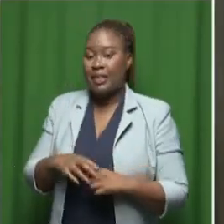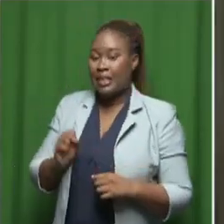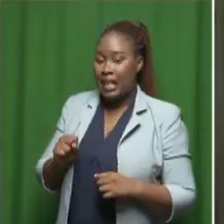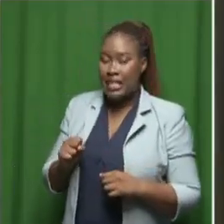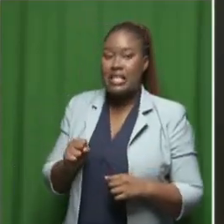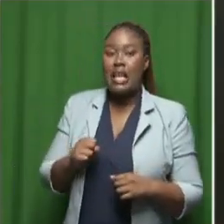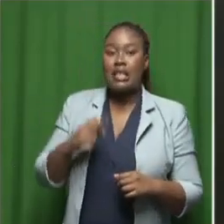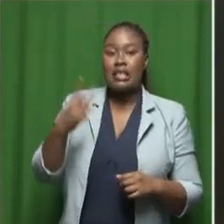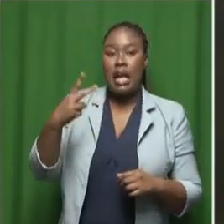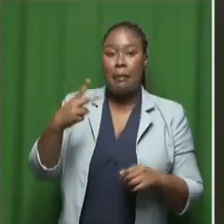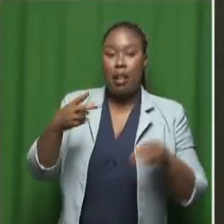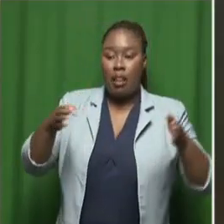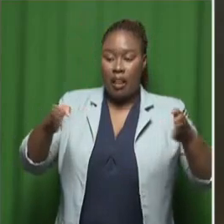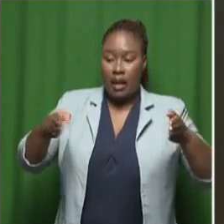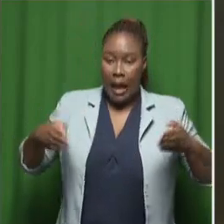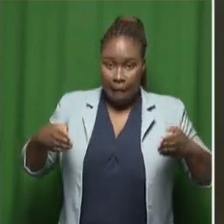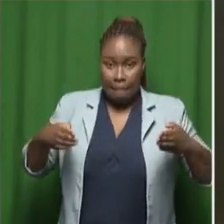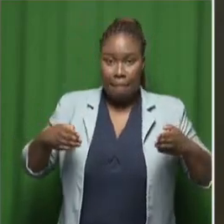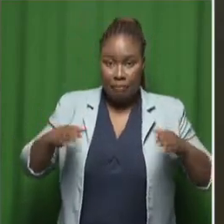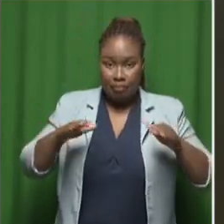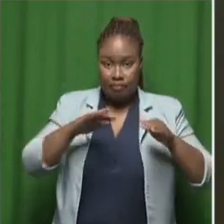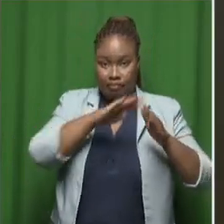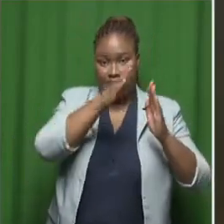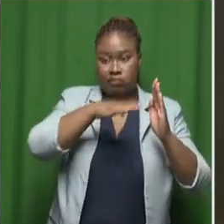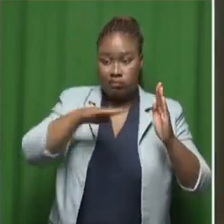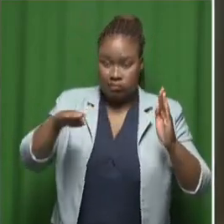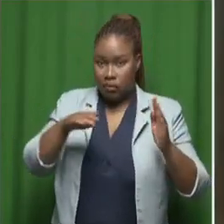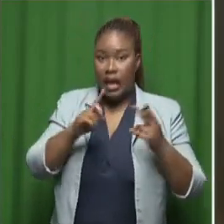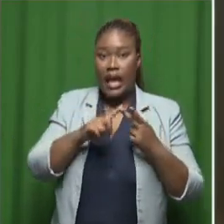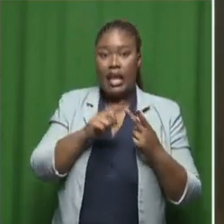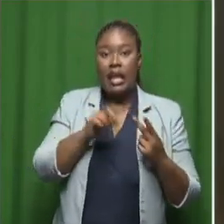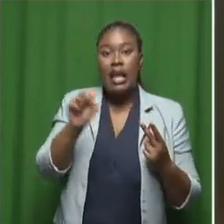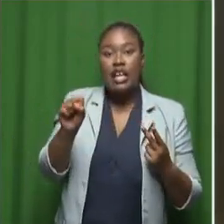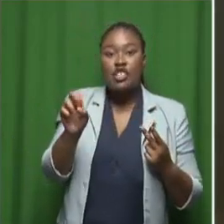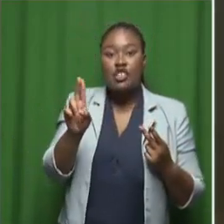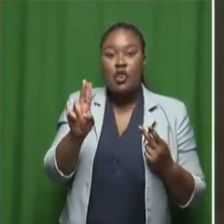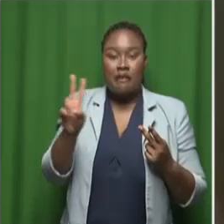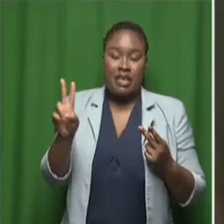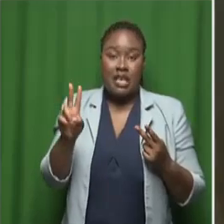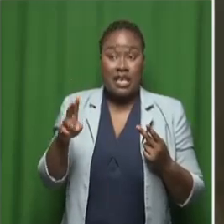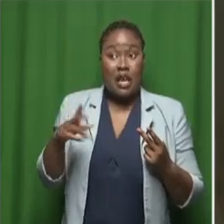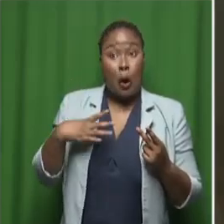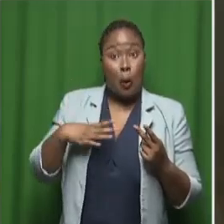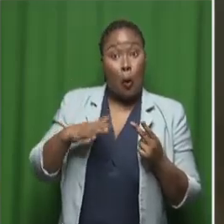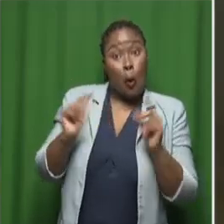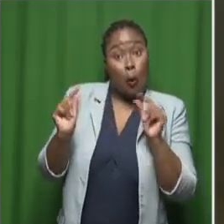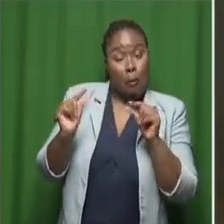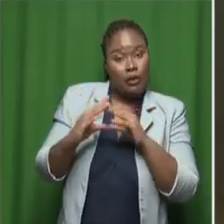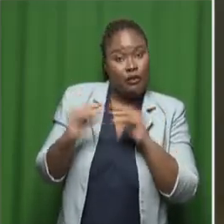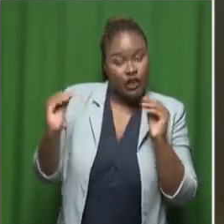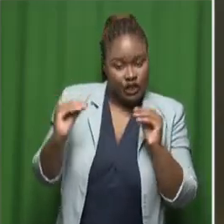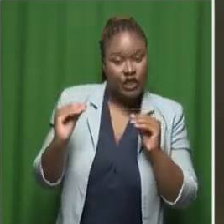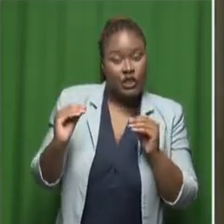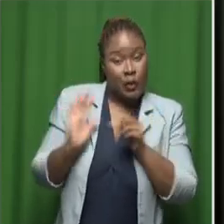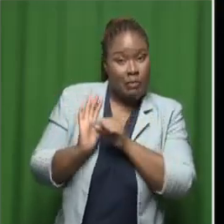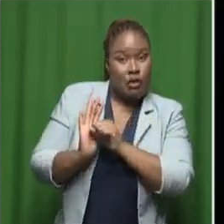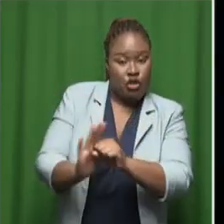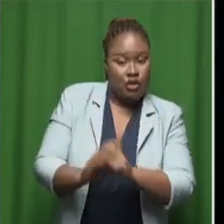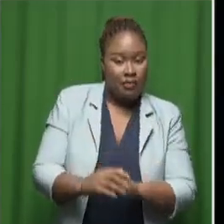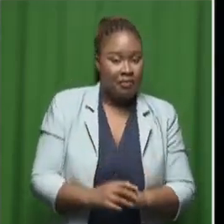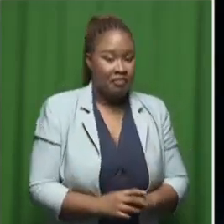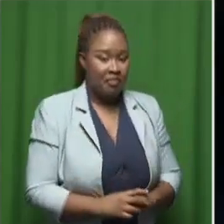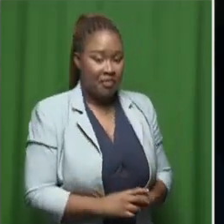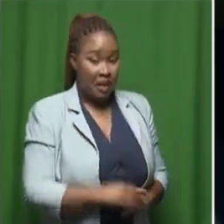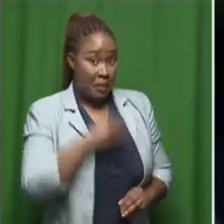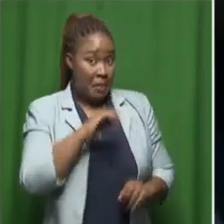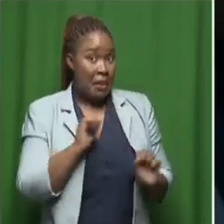cab and SUV, which we almost finished up, so we're pushing for it. So can I look forward to